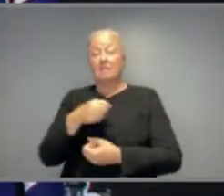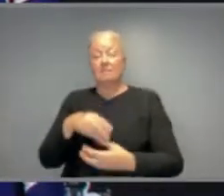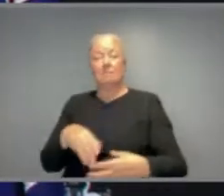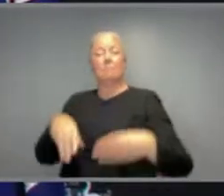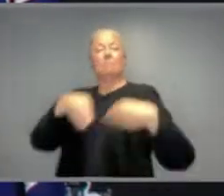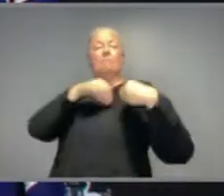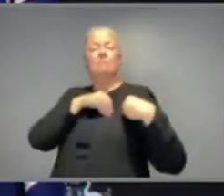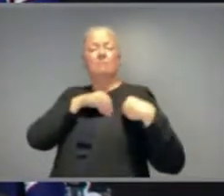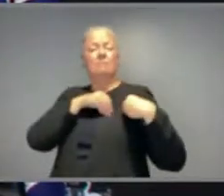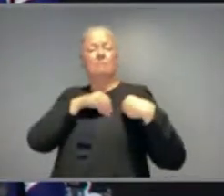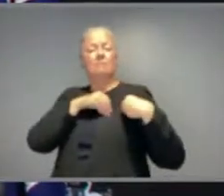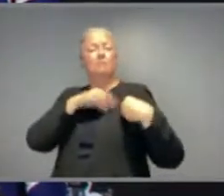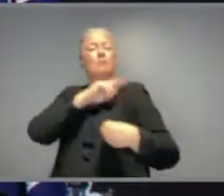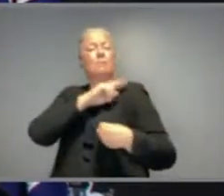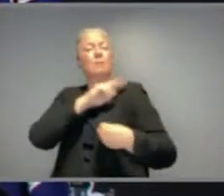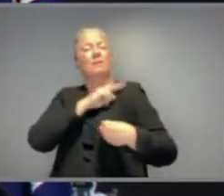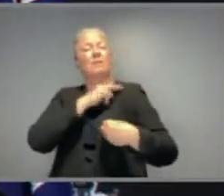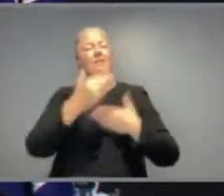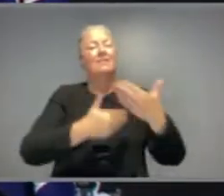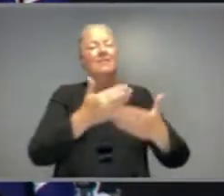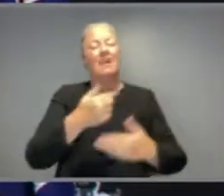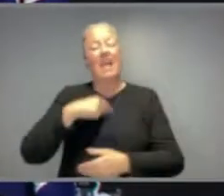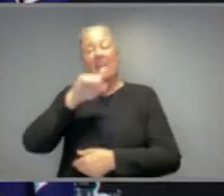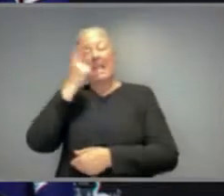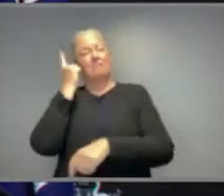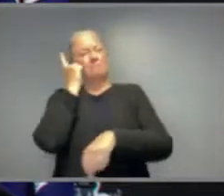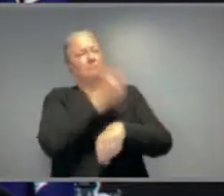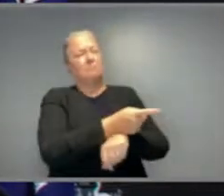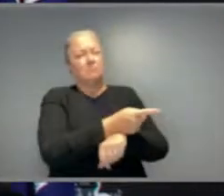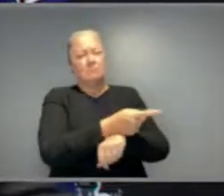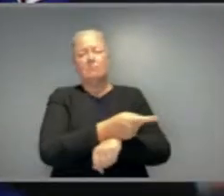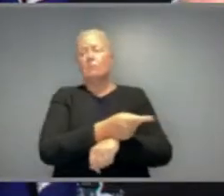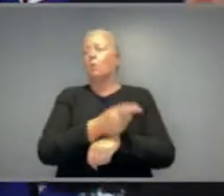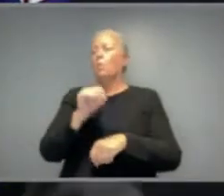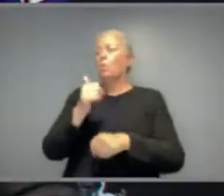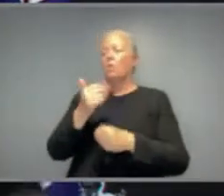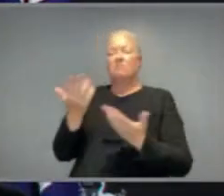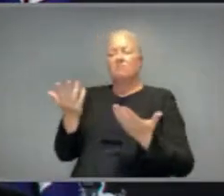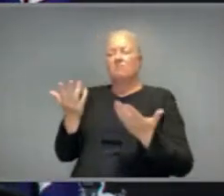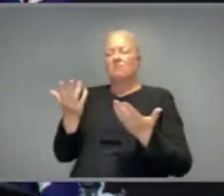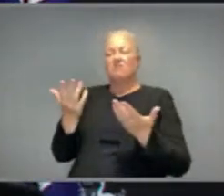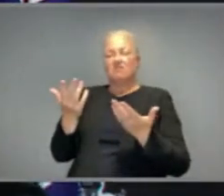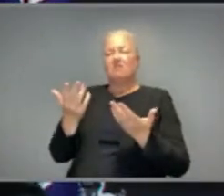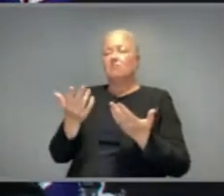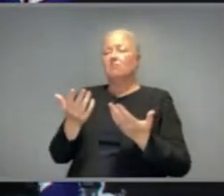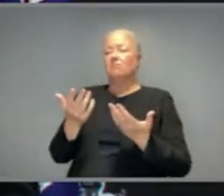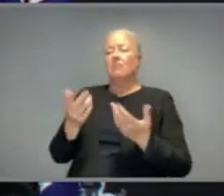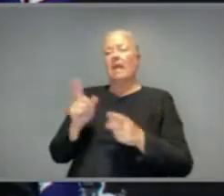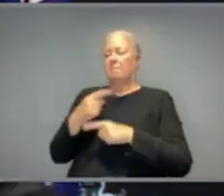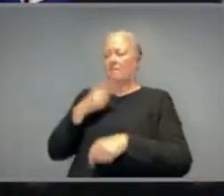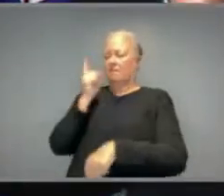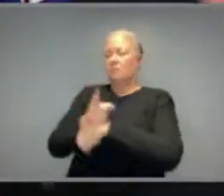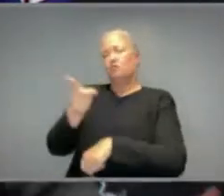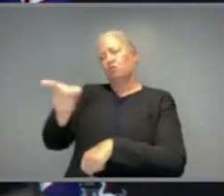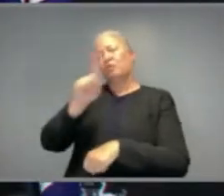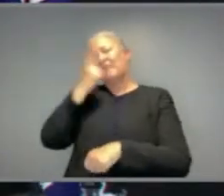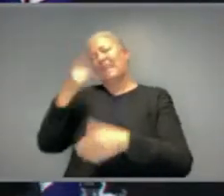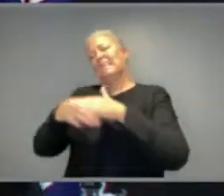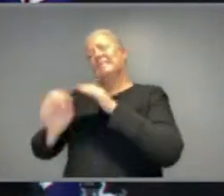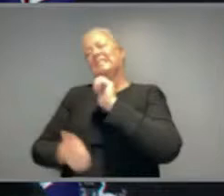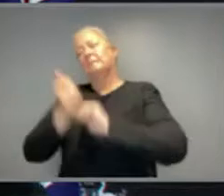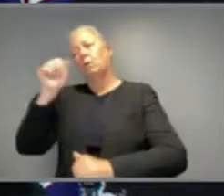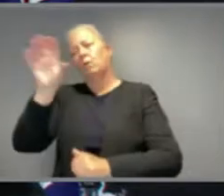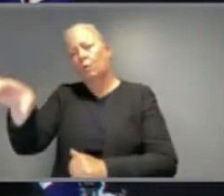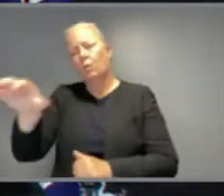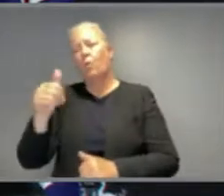can't restrict someone going or allow someone going into a sports stadium or a venue or even coming into this building.